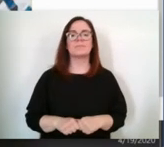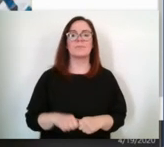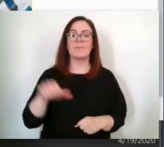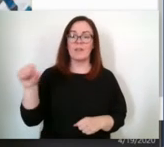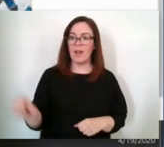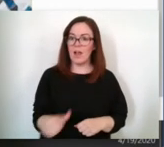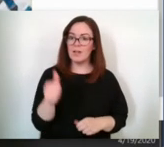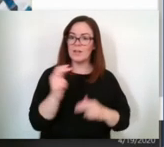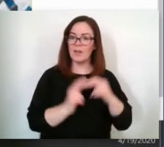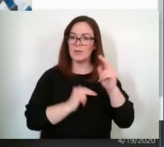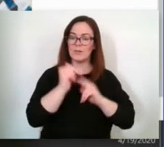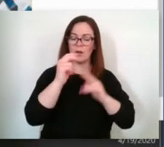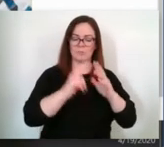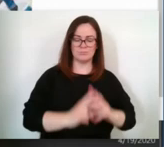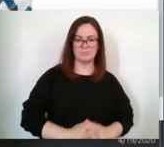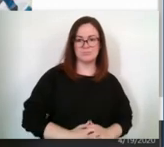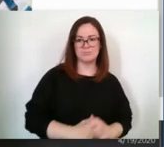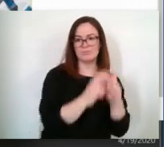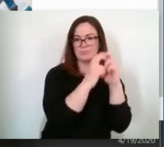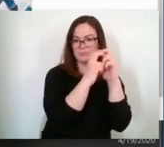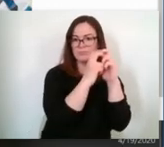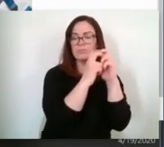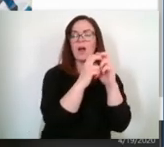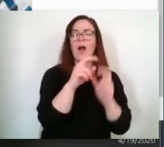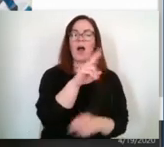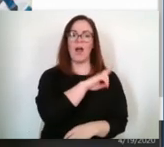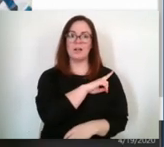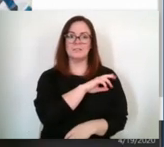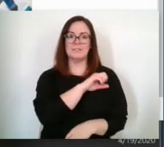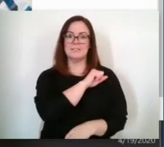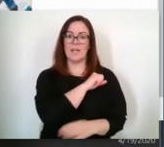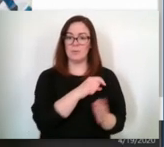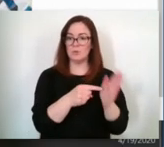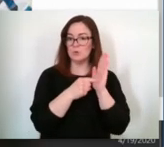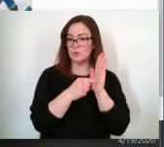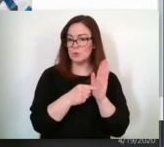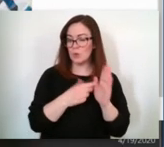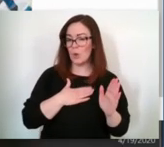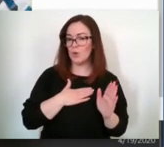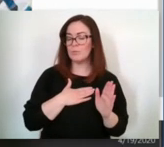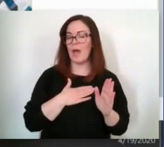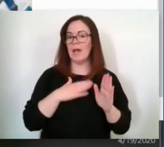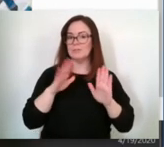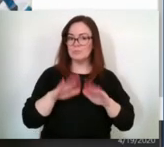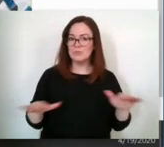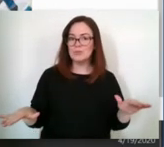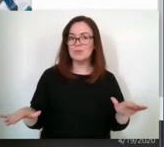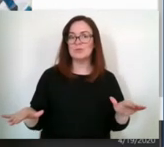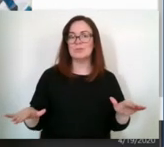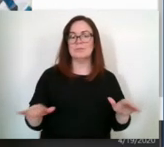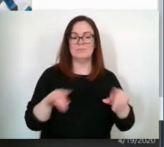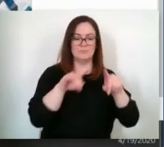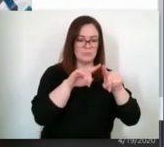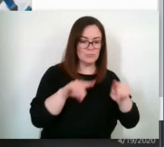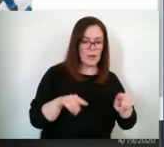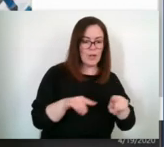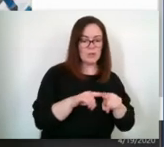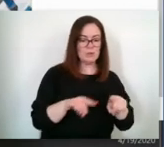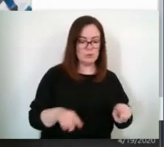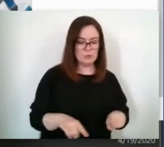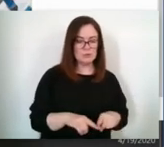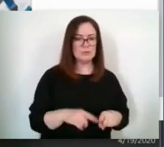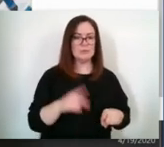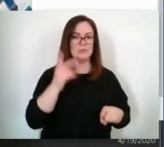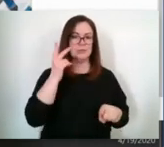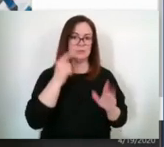Another tower arose. Uncle Sam showed my children the triangles in the branches of trees.